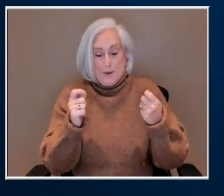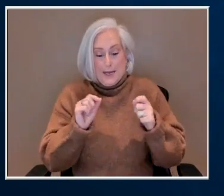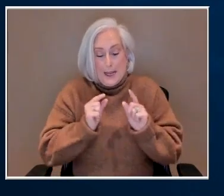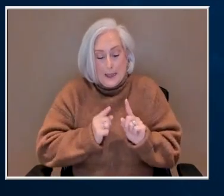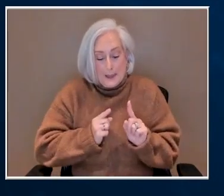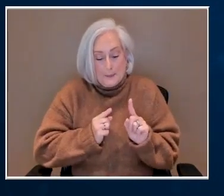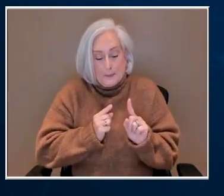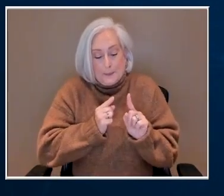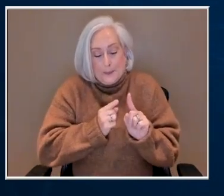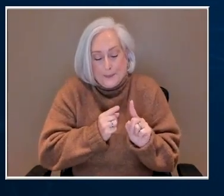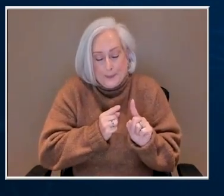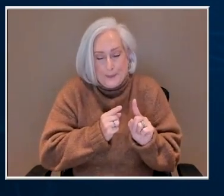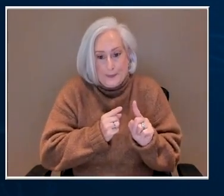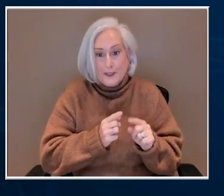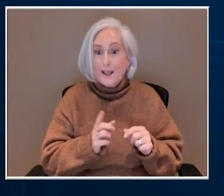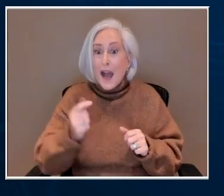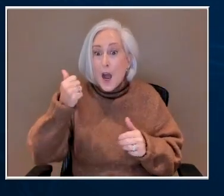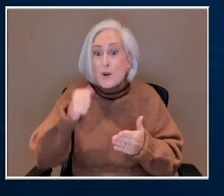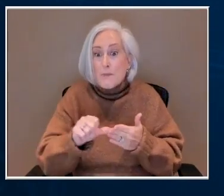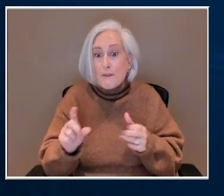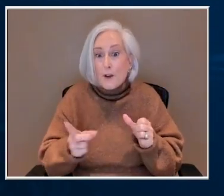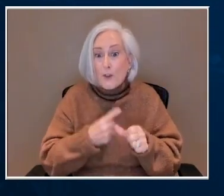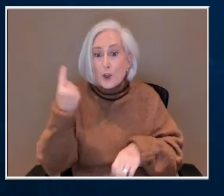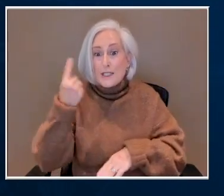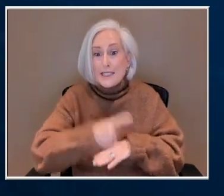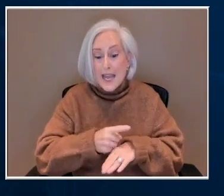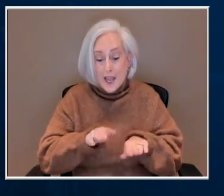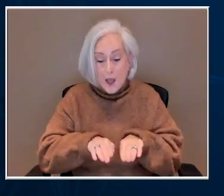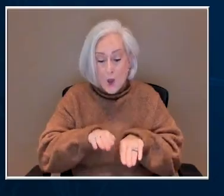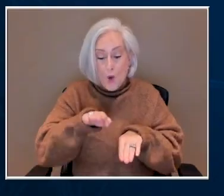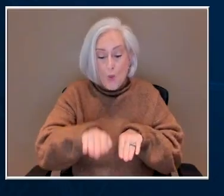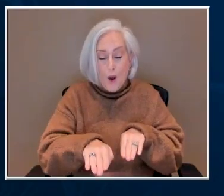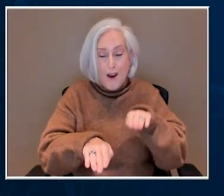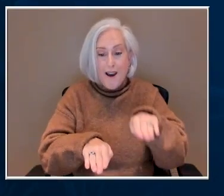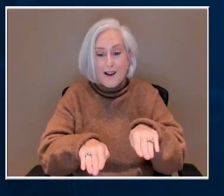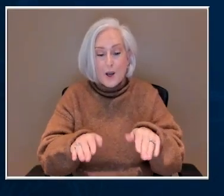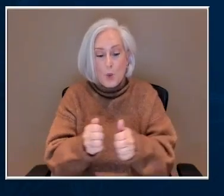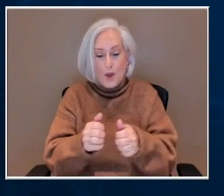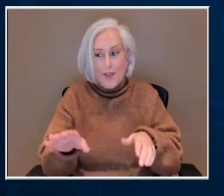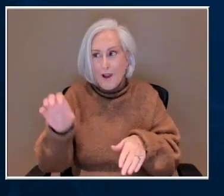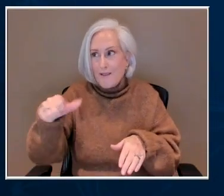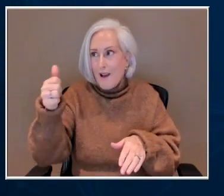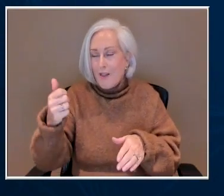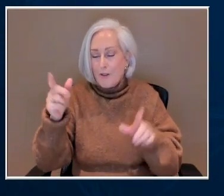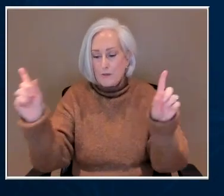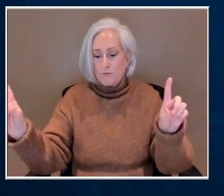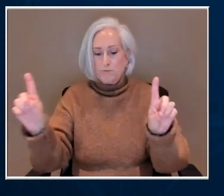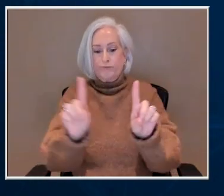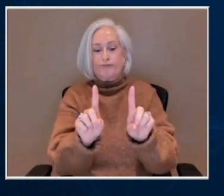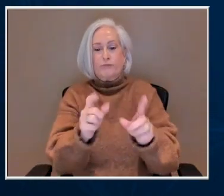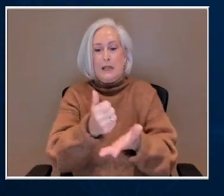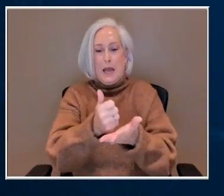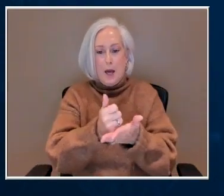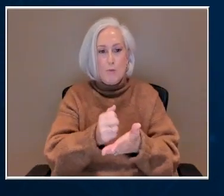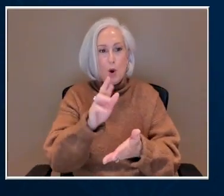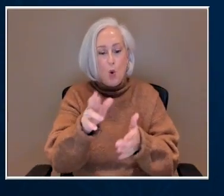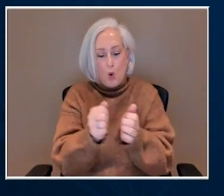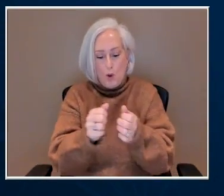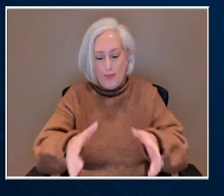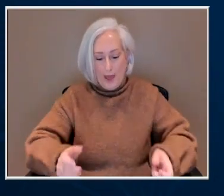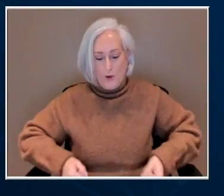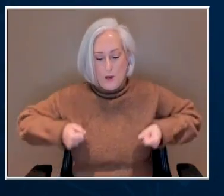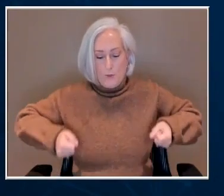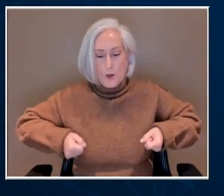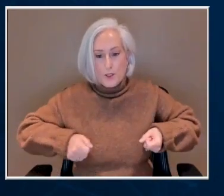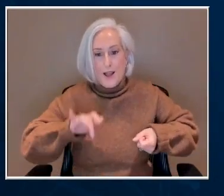remember the first day I was able to walk on the prosthetic without like any assistance of another person or crutches, and like how big of a day that was for